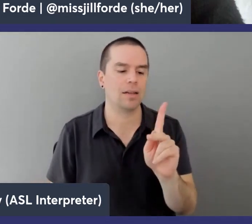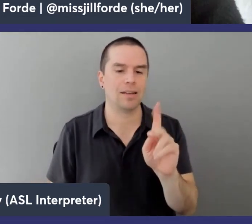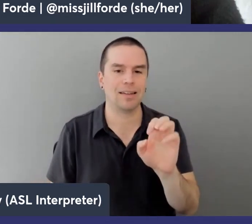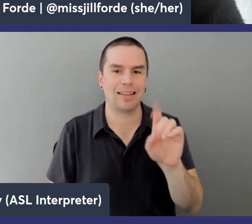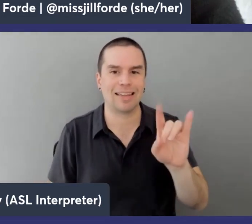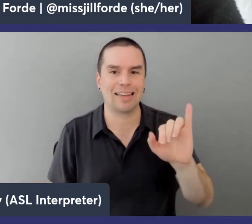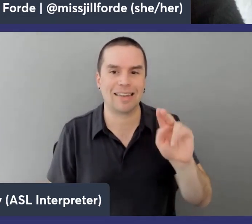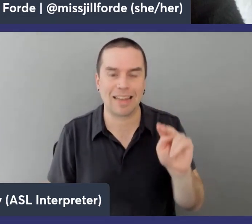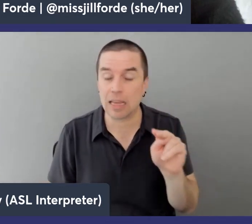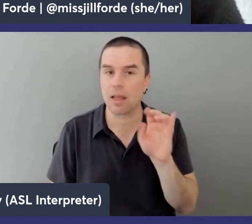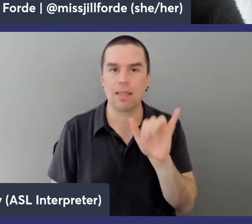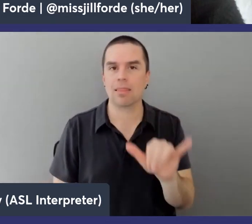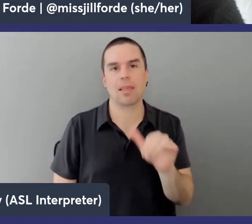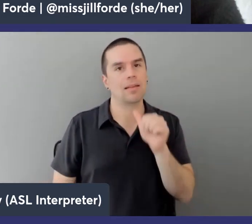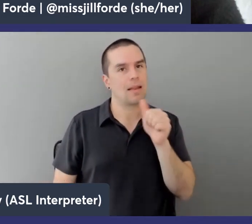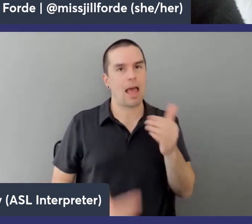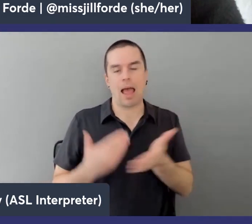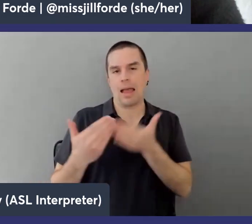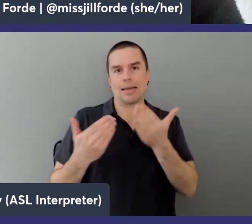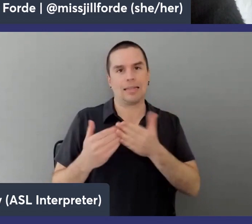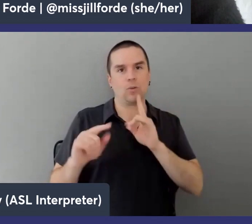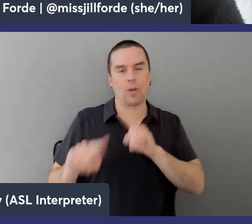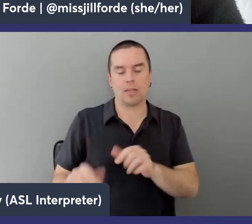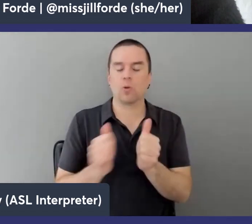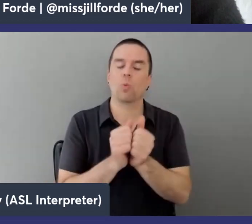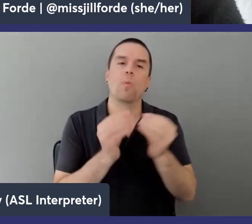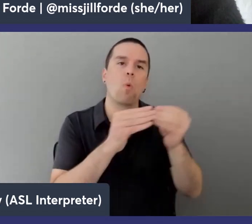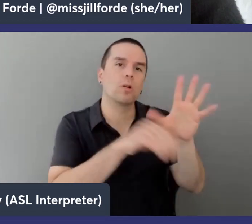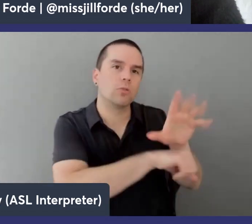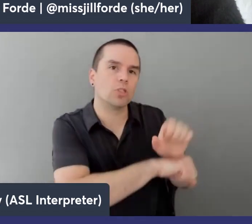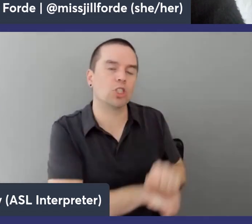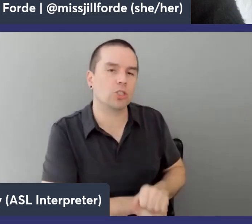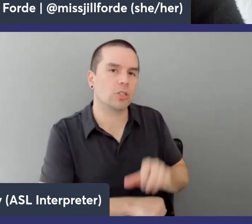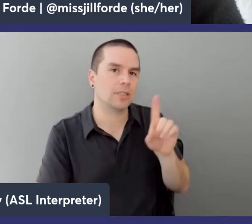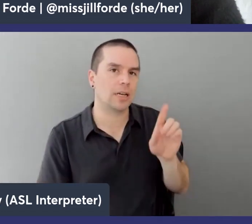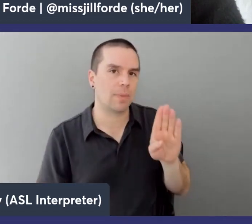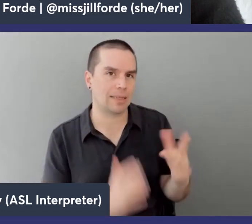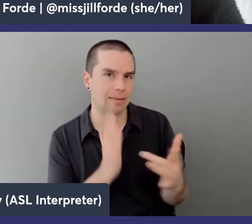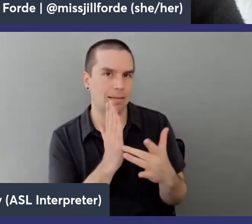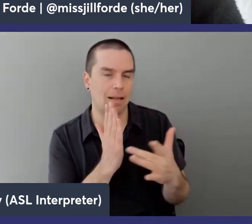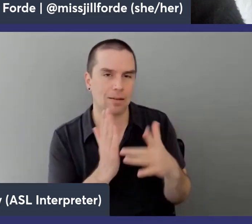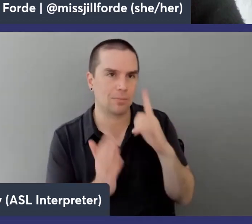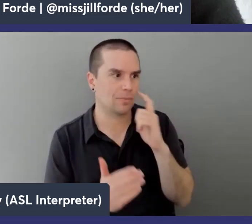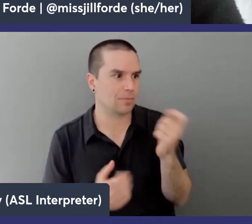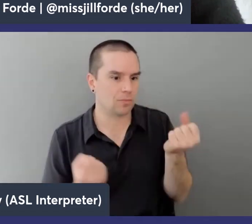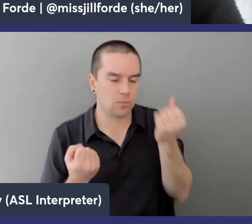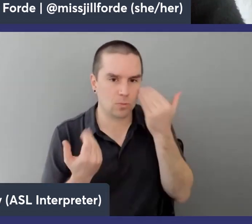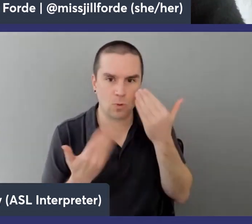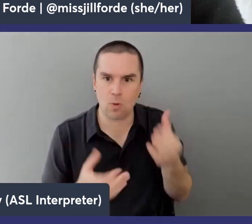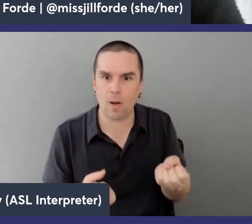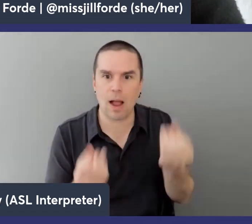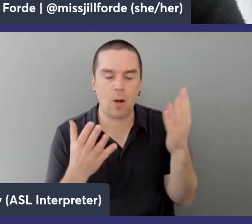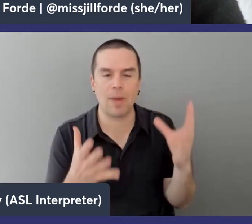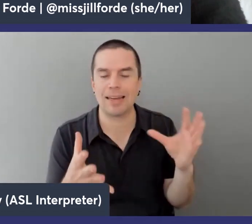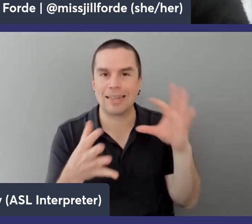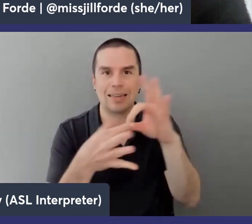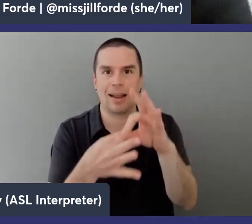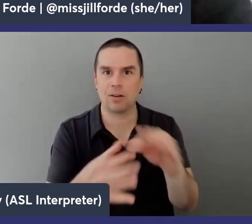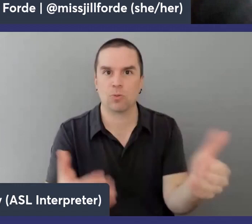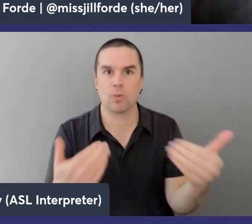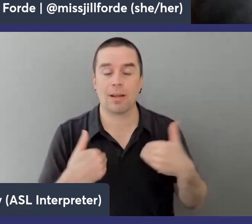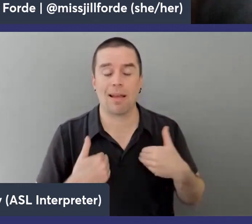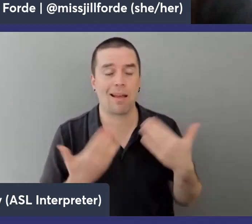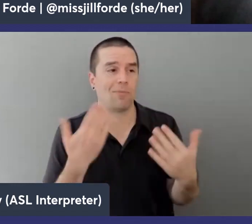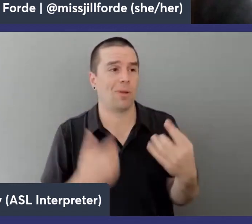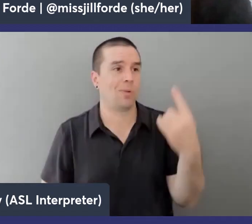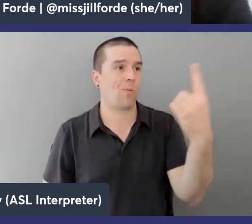in kind of more traditional database technologies, because you don't know how many connections it is. It might be one, we might be directly connected, we might